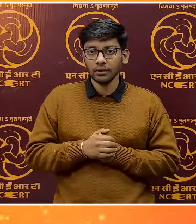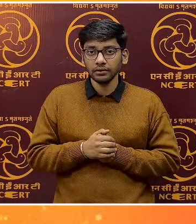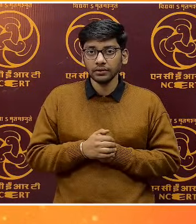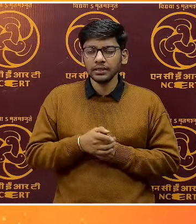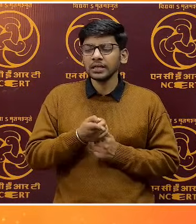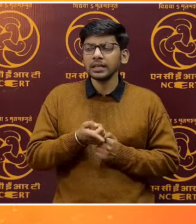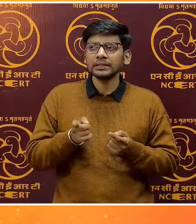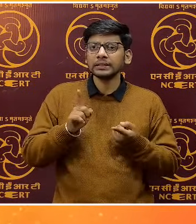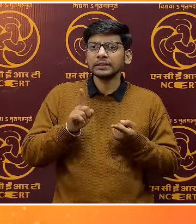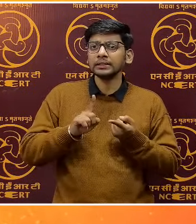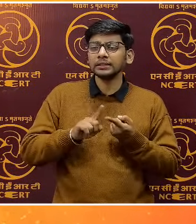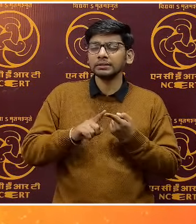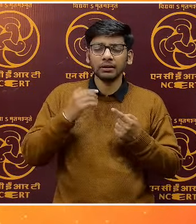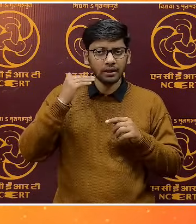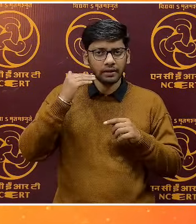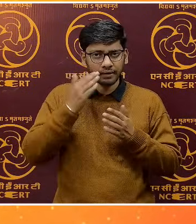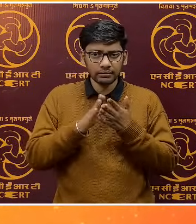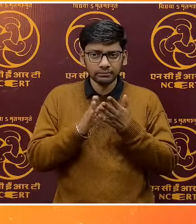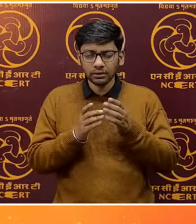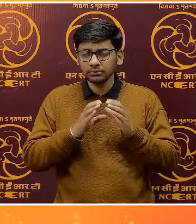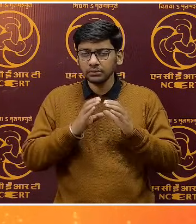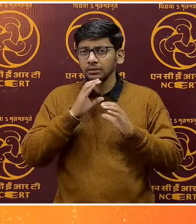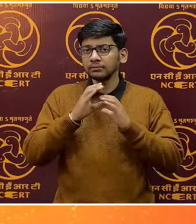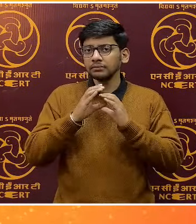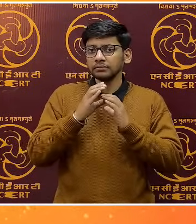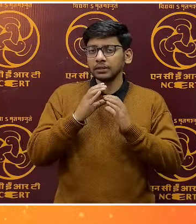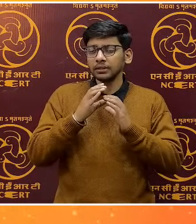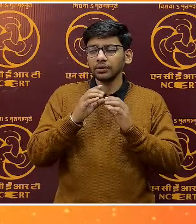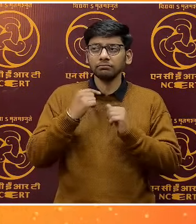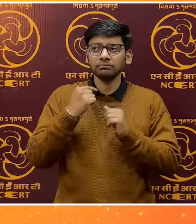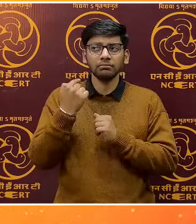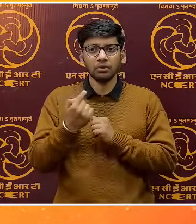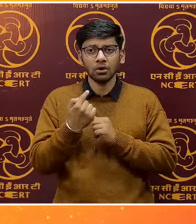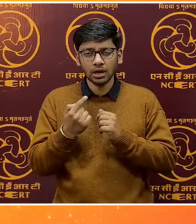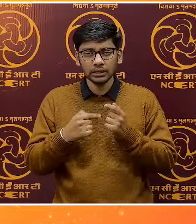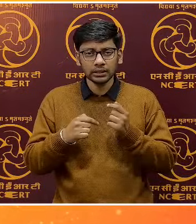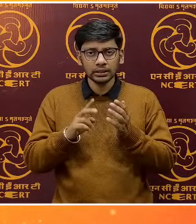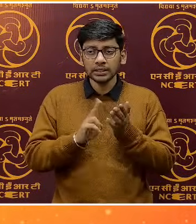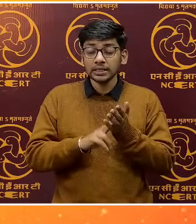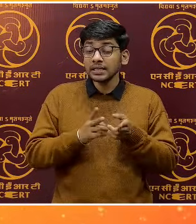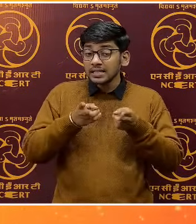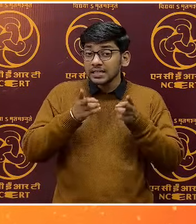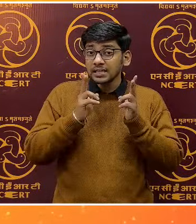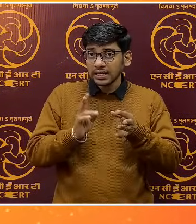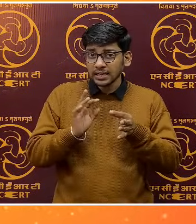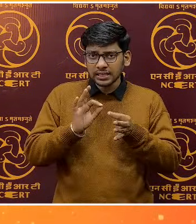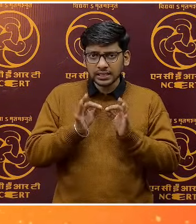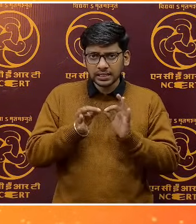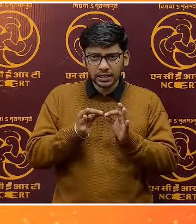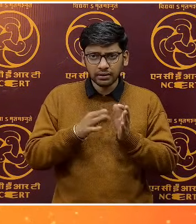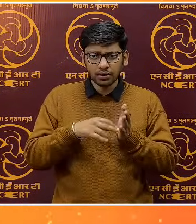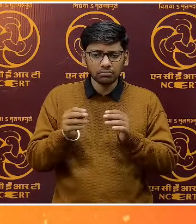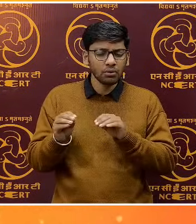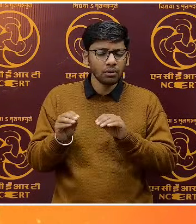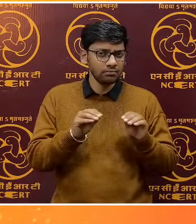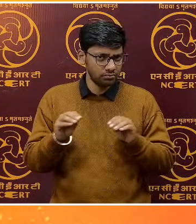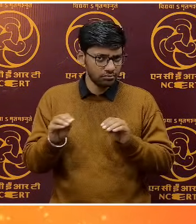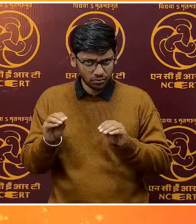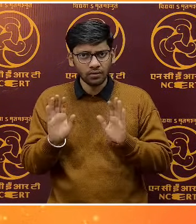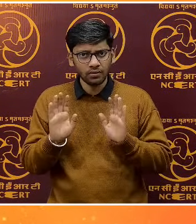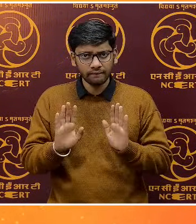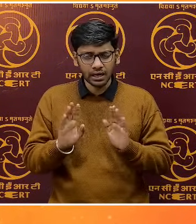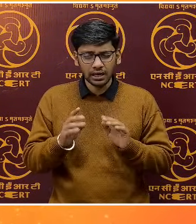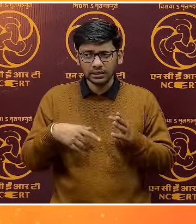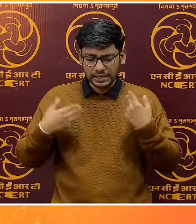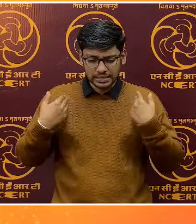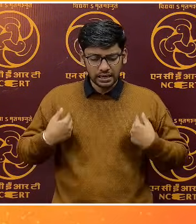this, ma'am, when we talk about greetings, right? Do we only stay still when we are greeting someone, or we move also? We do move. Yes, we